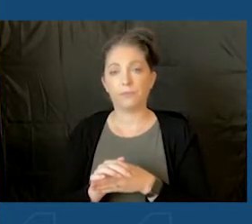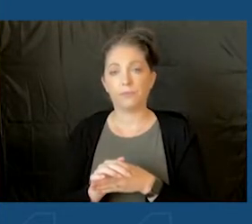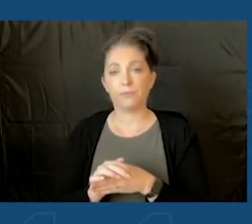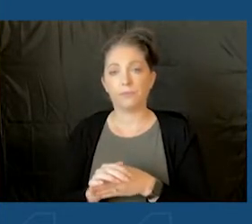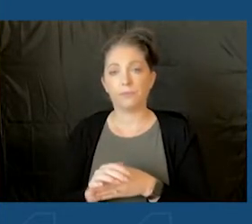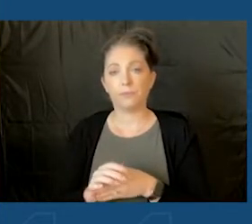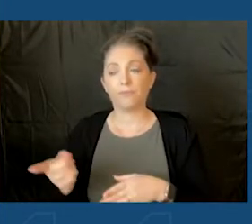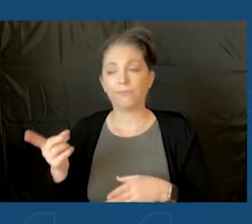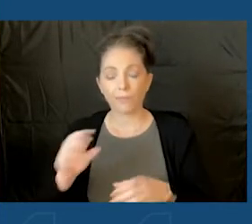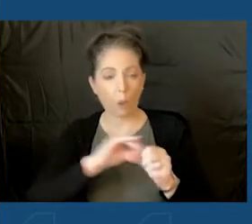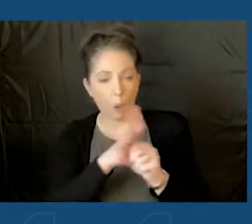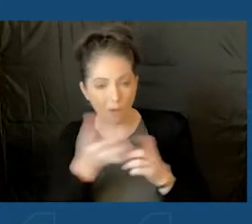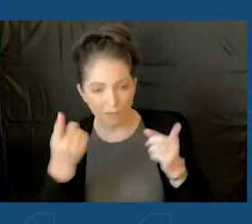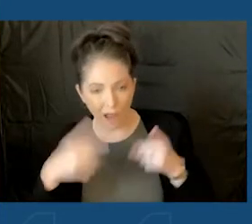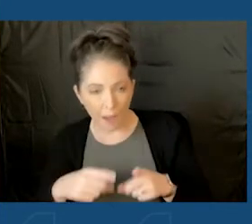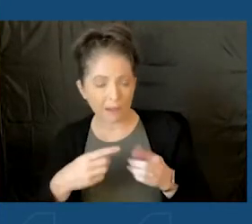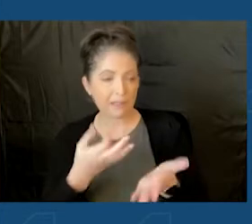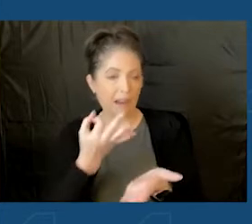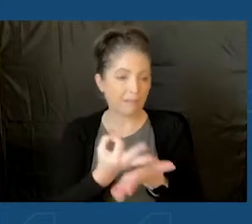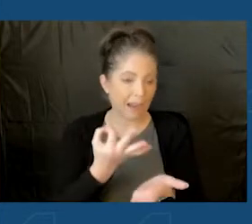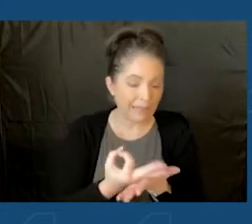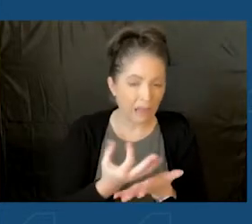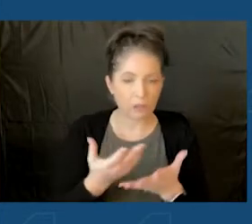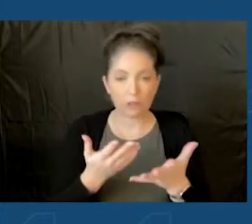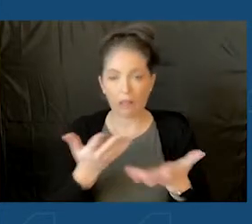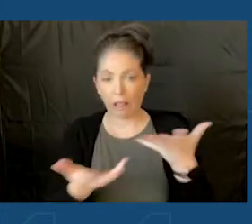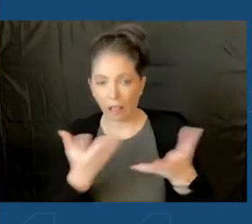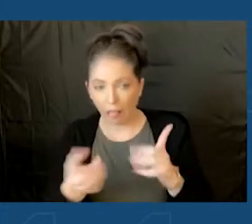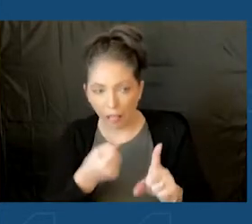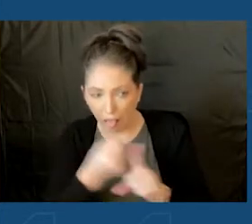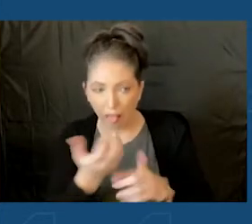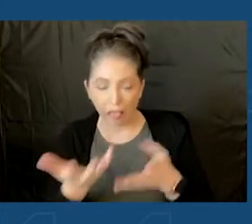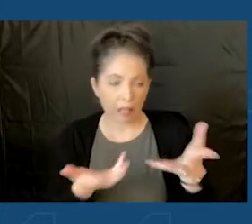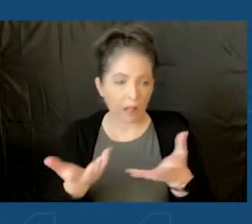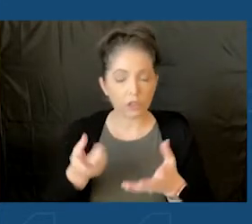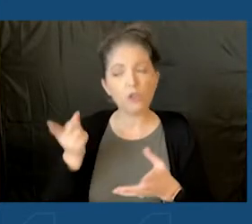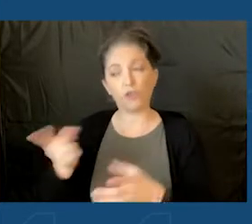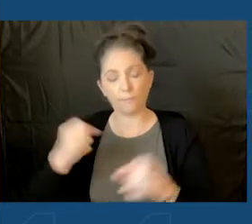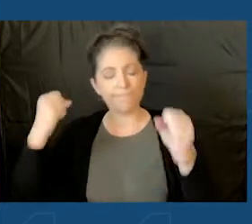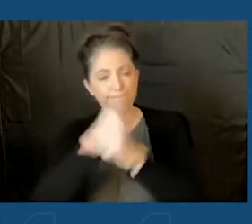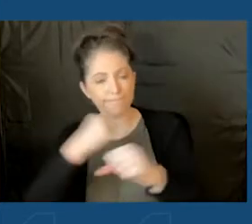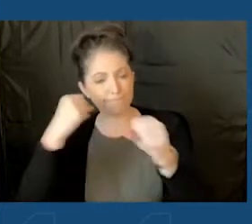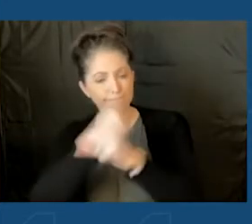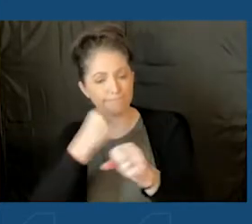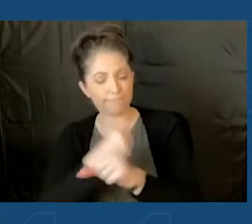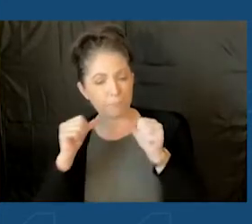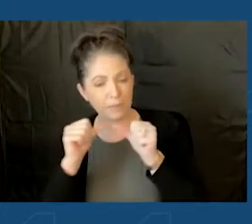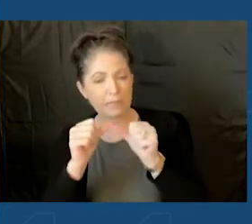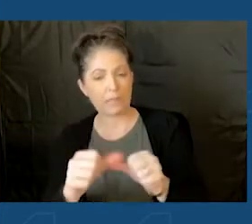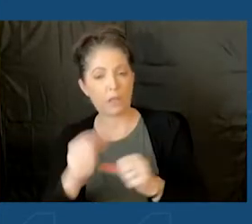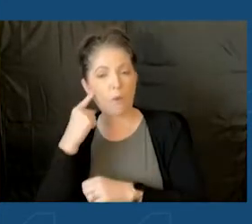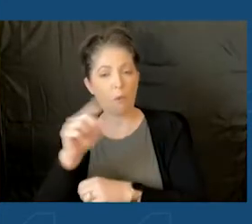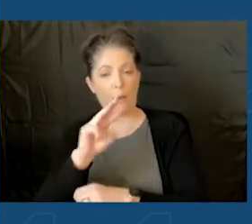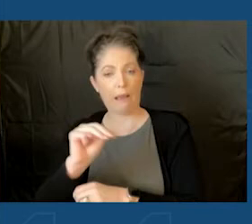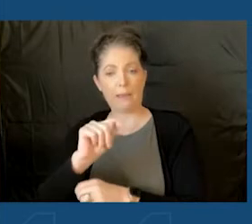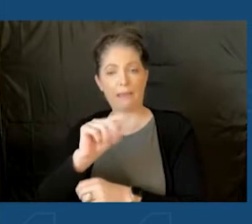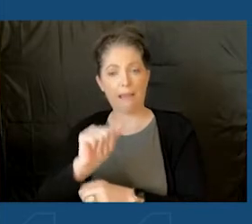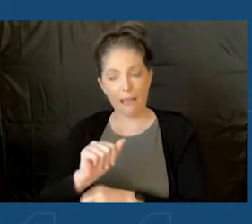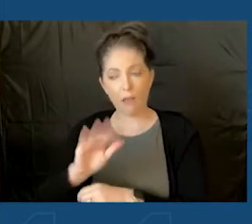that you have fought again and again for making sure that the MTA is funded in your budget. In your budget, you